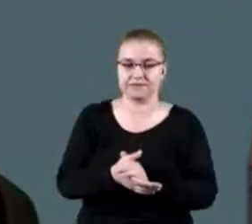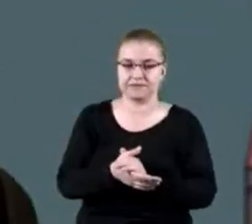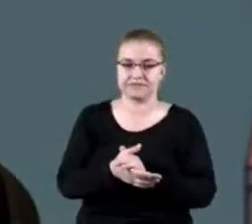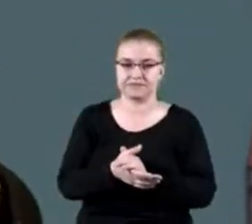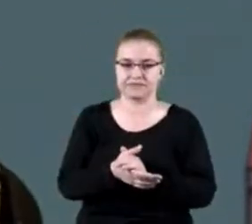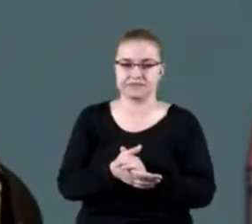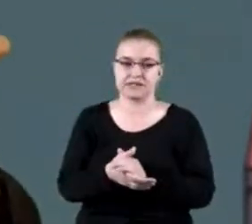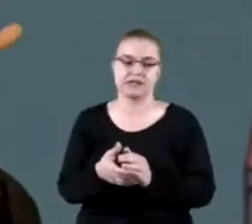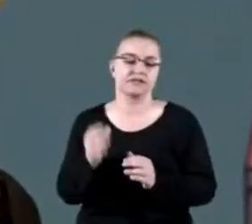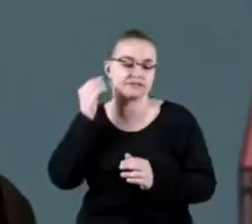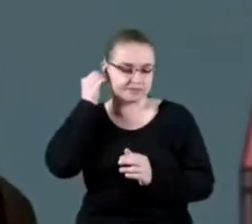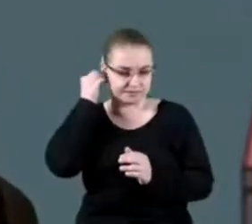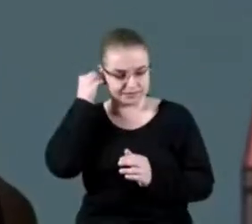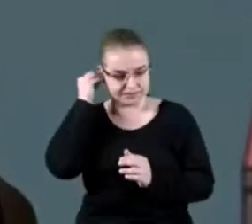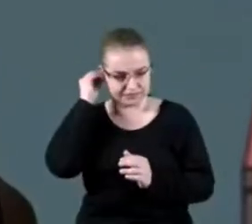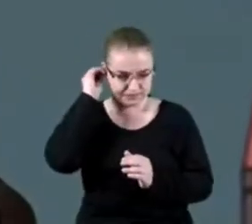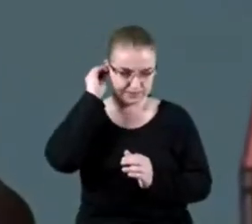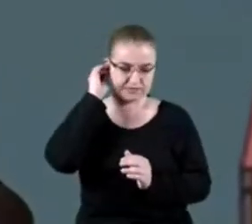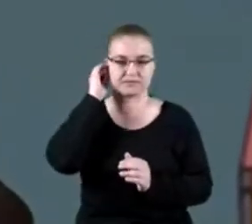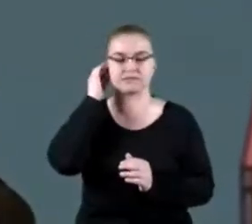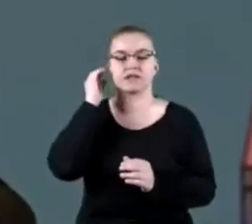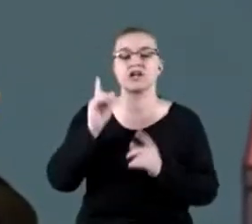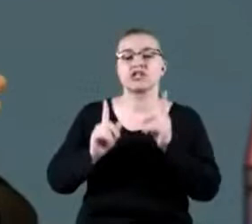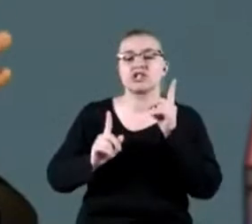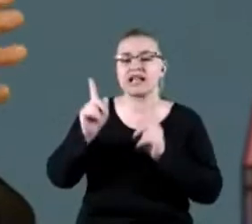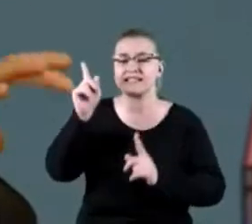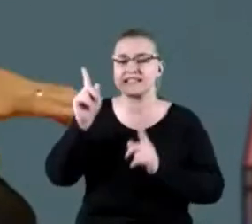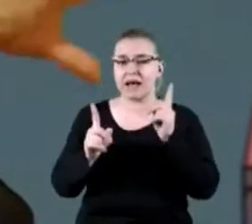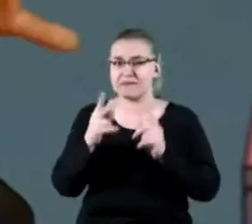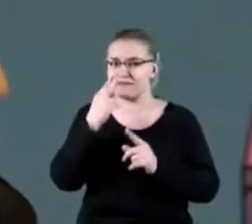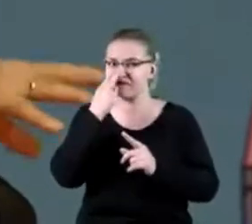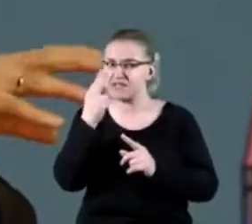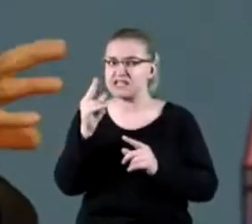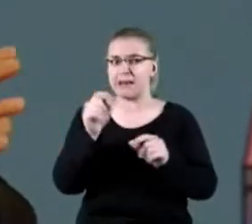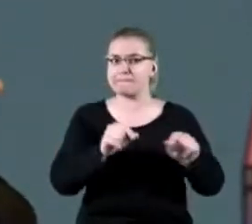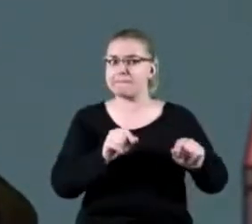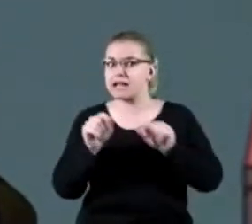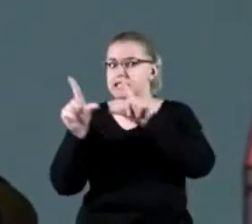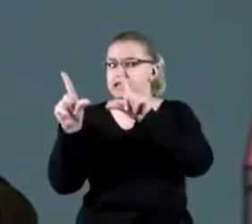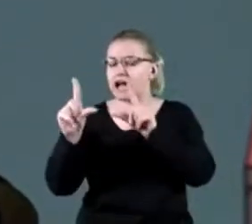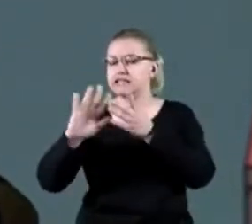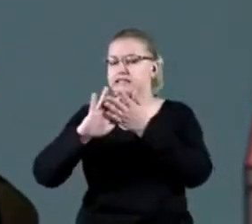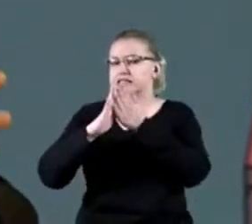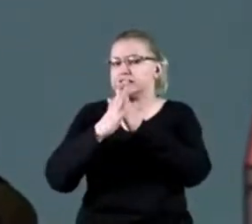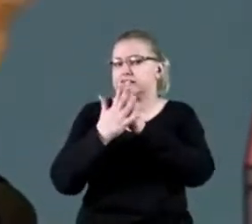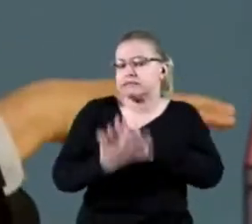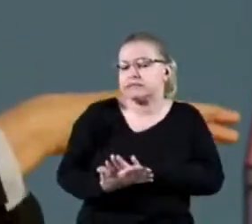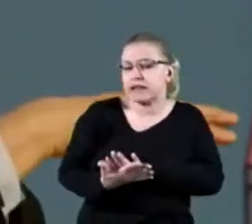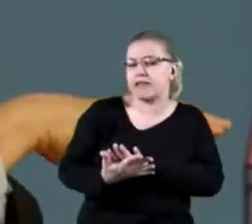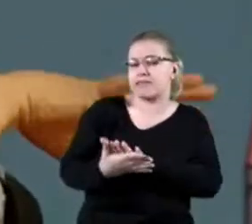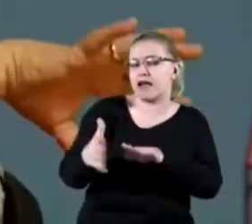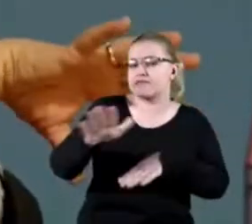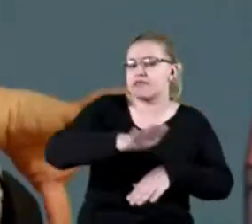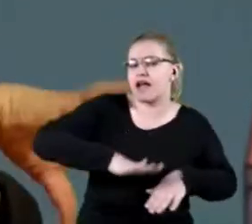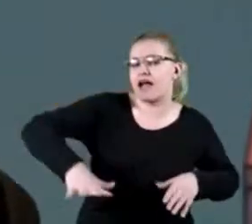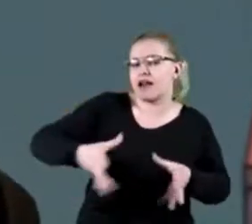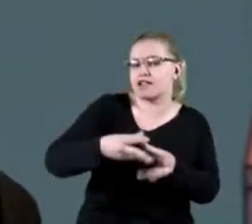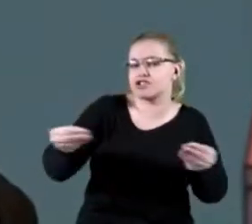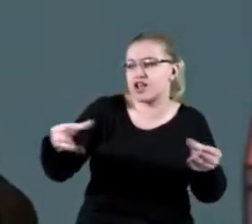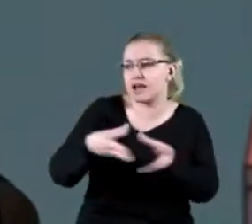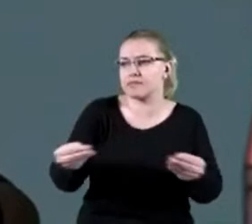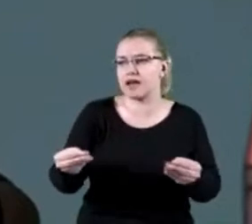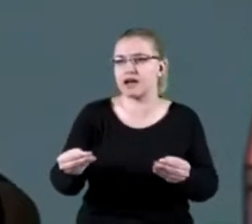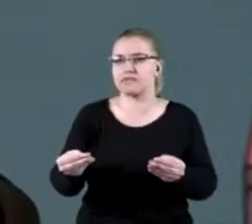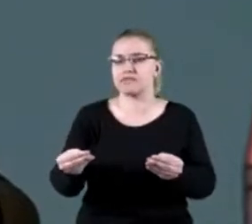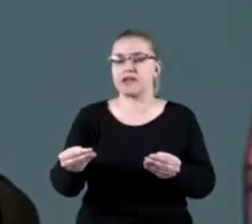presentations, people were transforming a land that was dedicated to waste in a